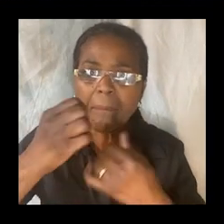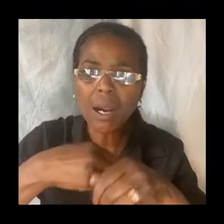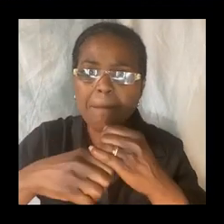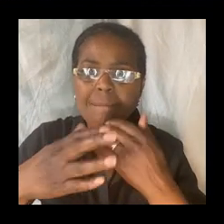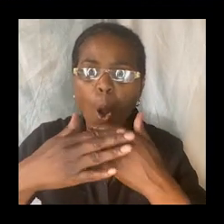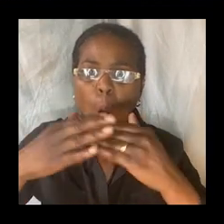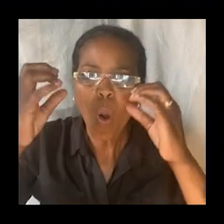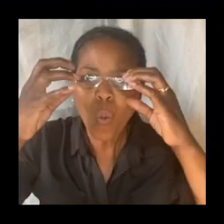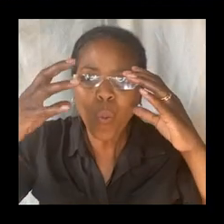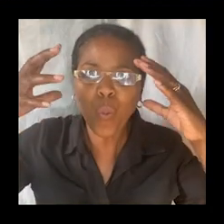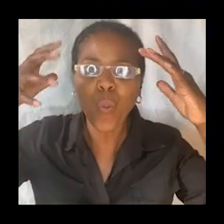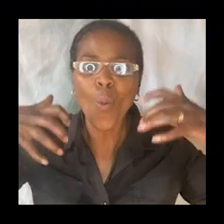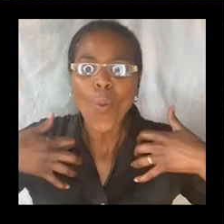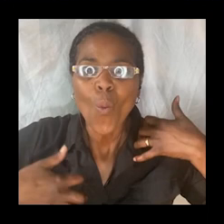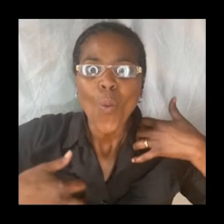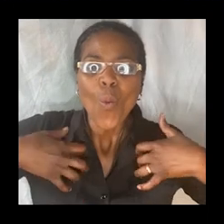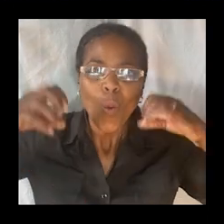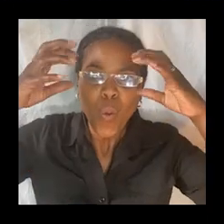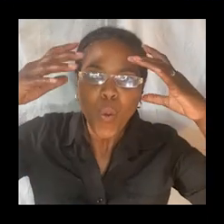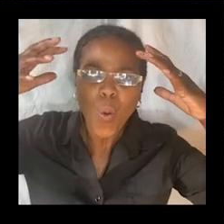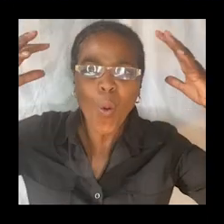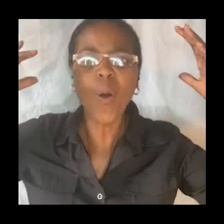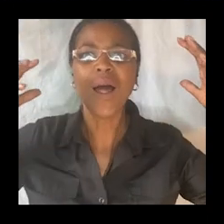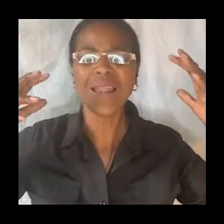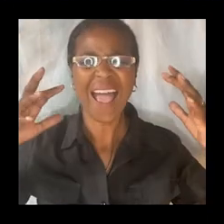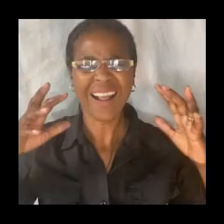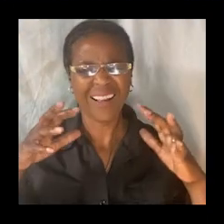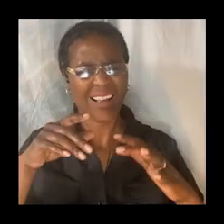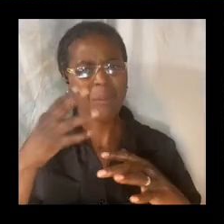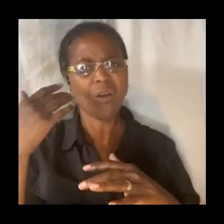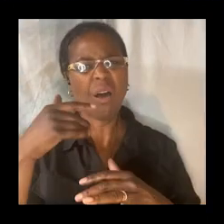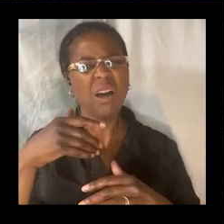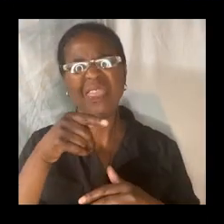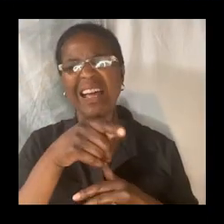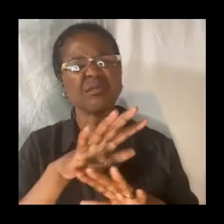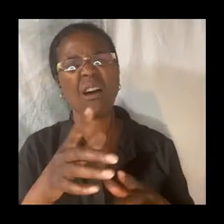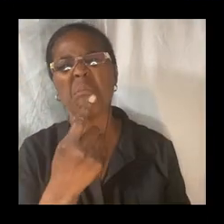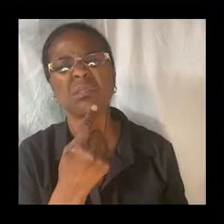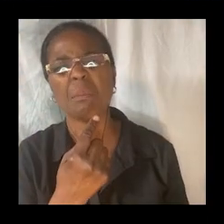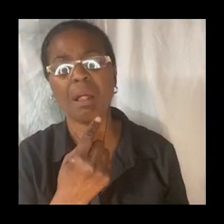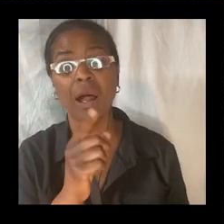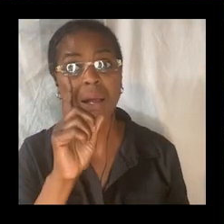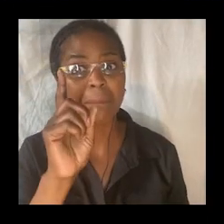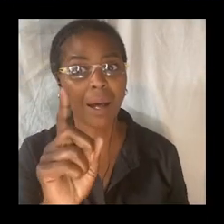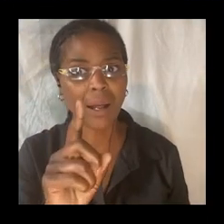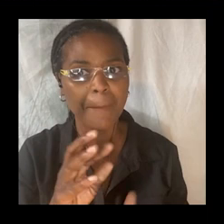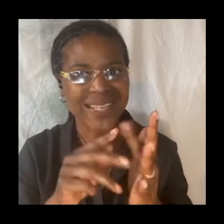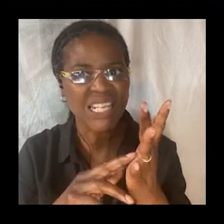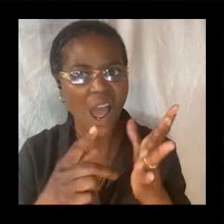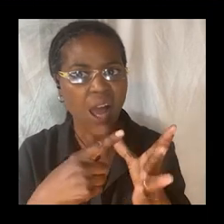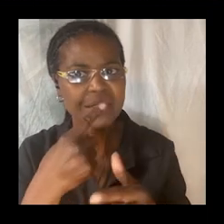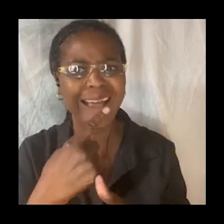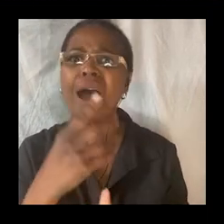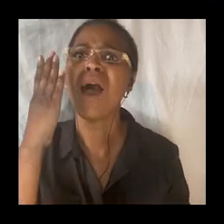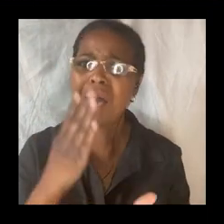like, the deeper you go, the more wonder and mystery and things that just seem beyond the possible are there. And I think